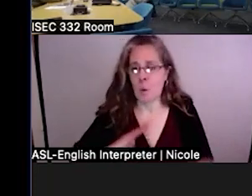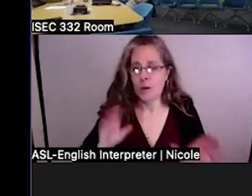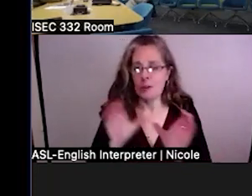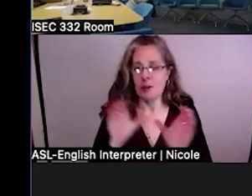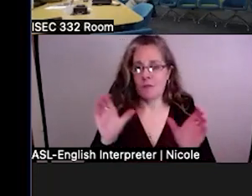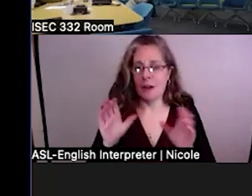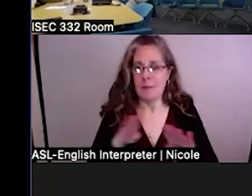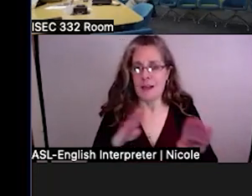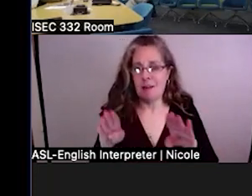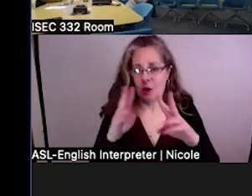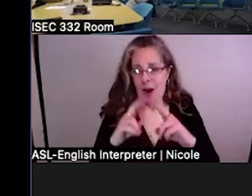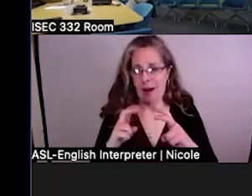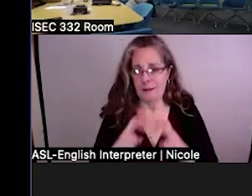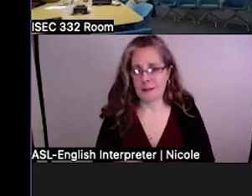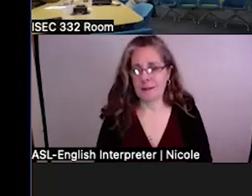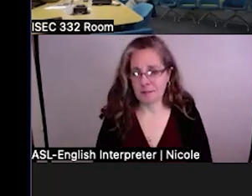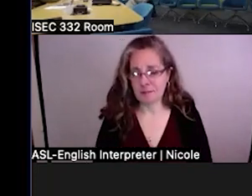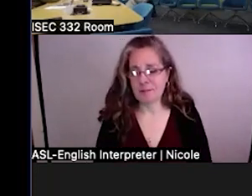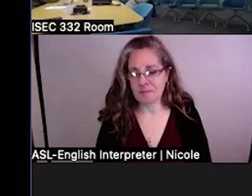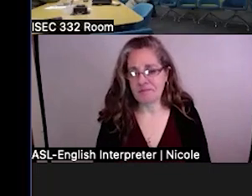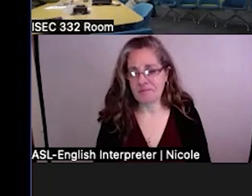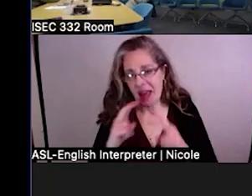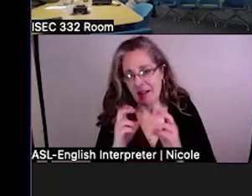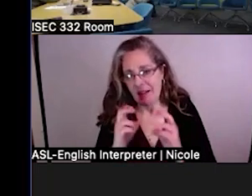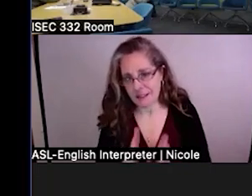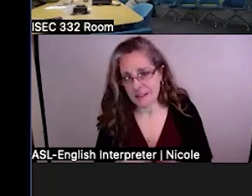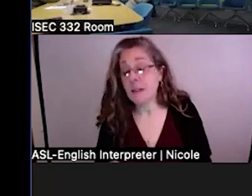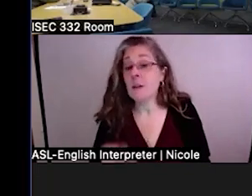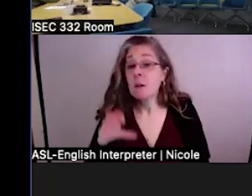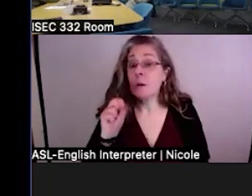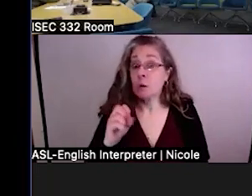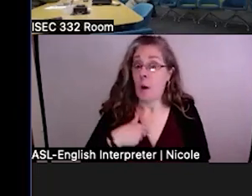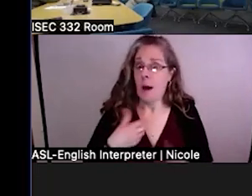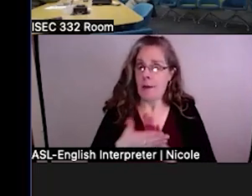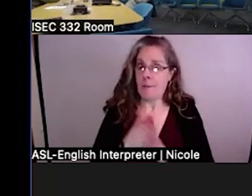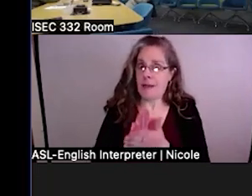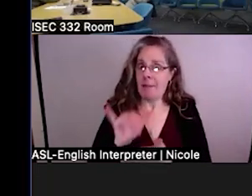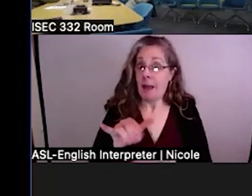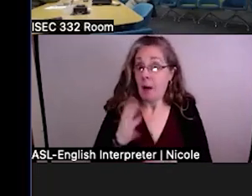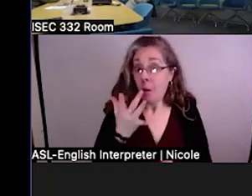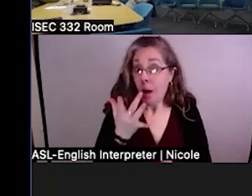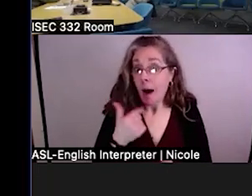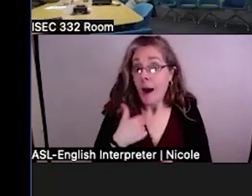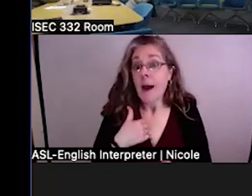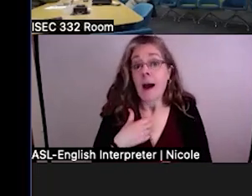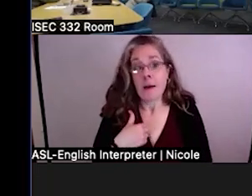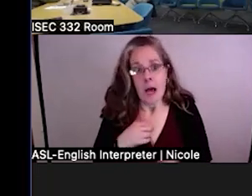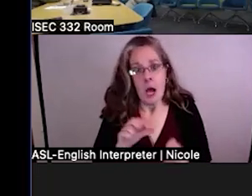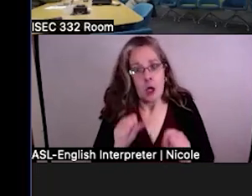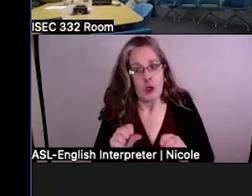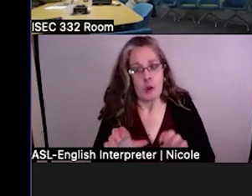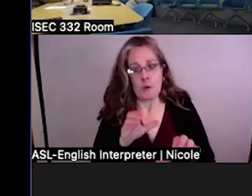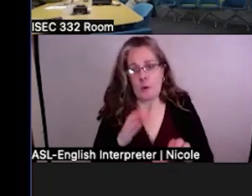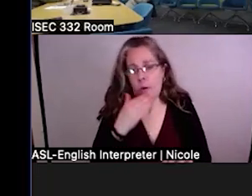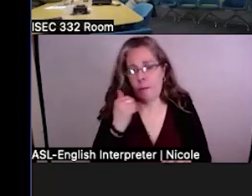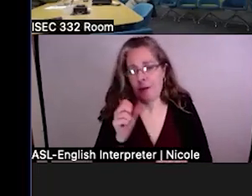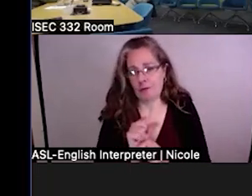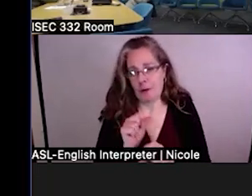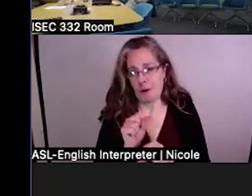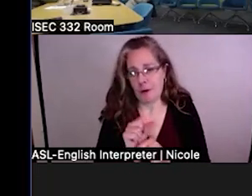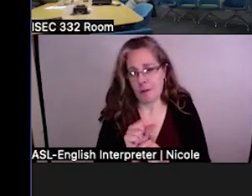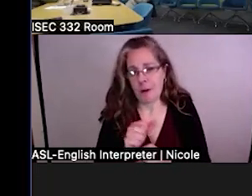behavior analyst. Yeah. So I became that just so that I could do a better job, and because I saw so much of this